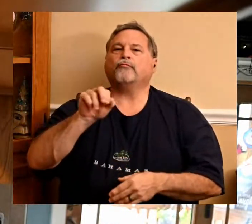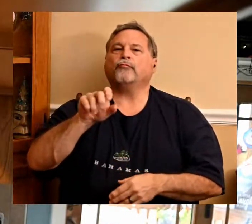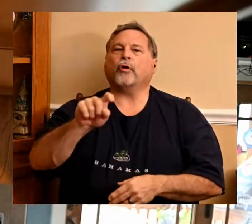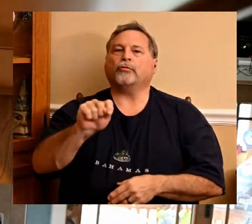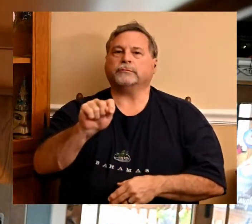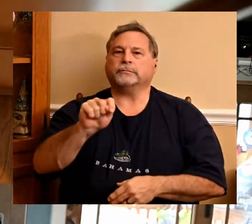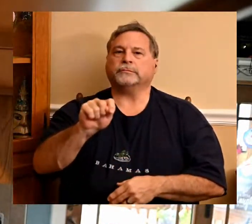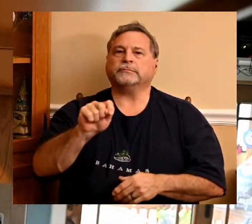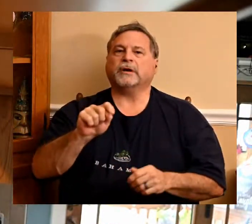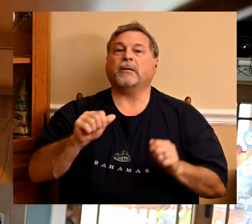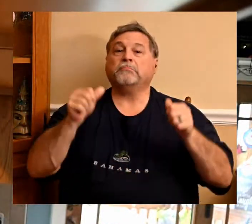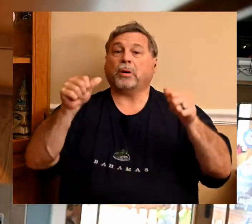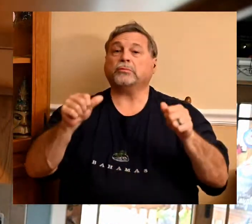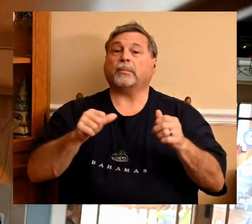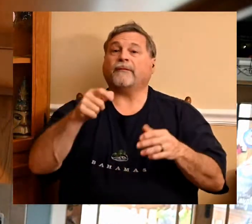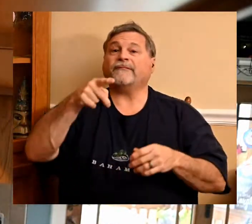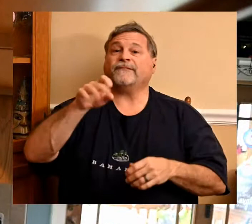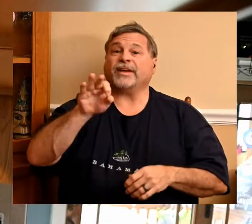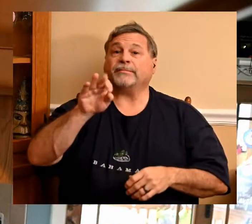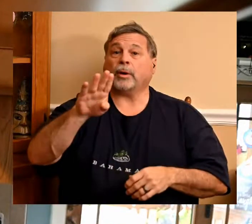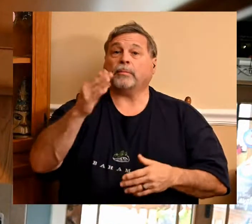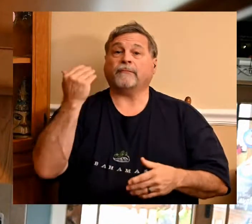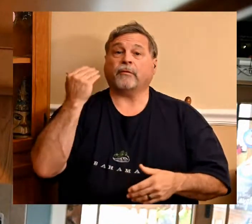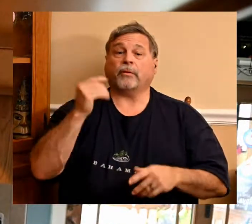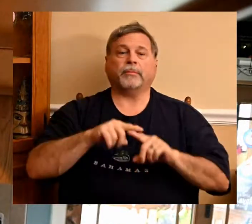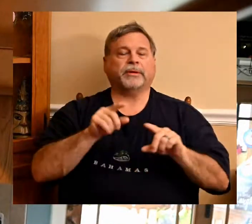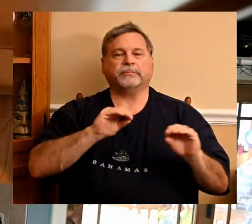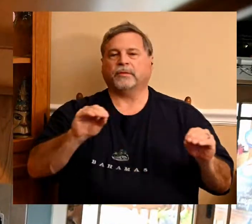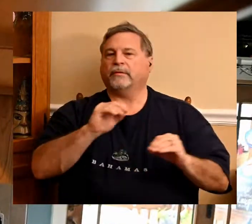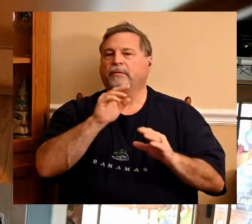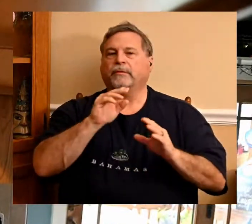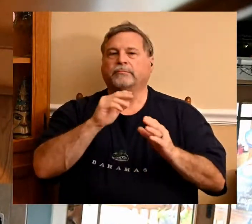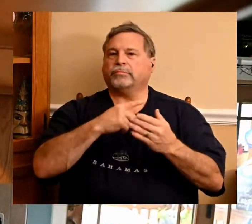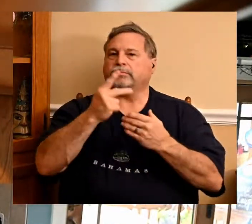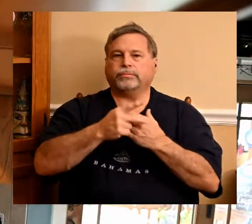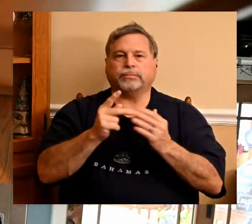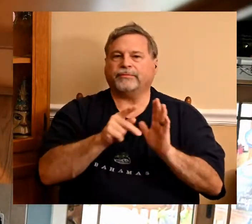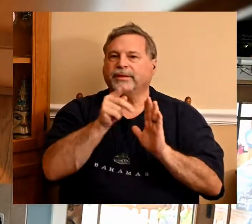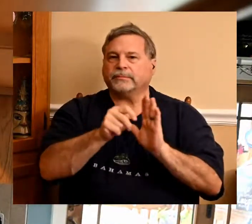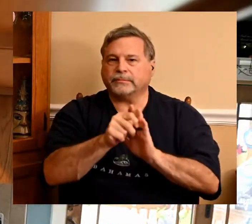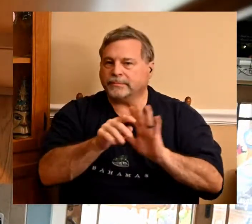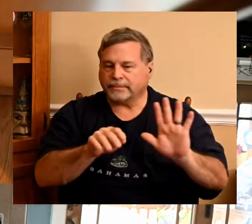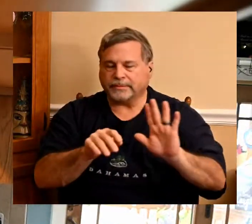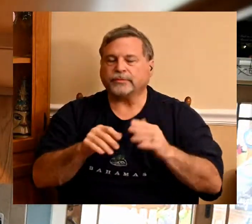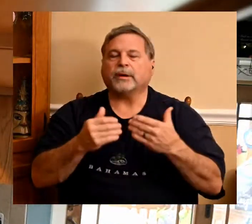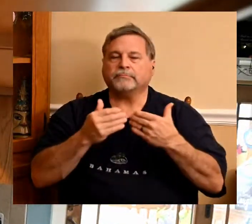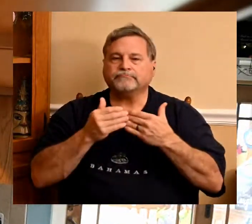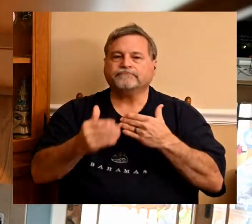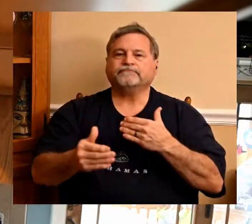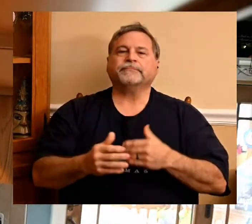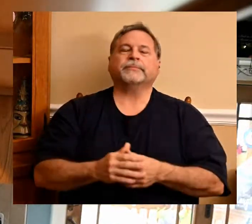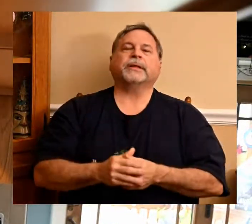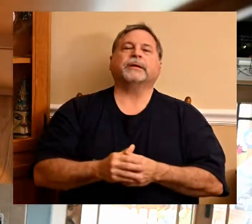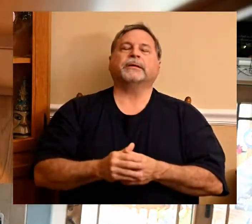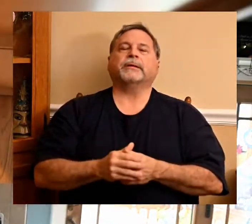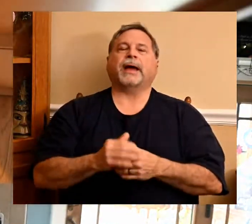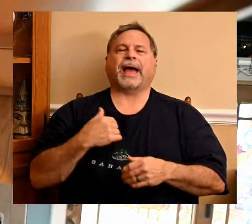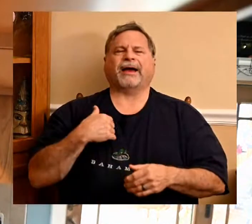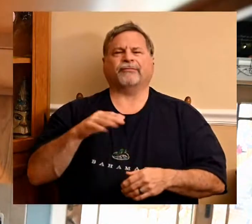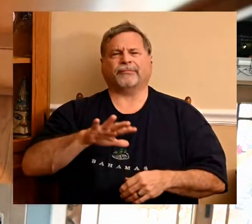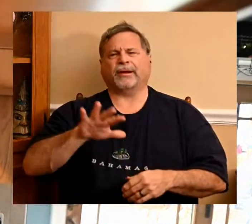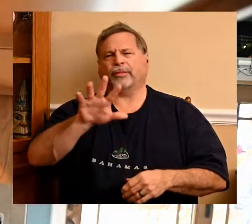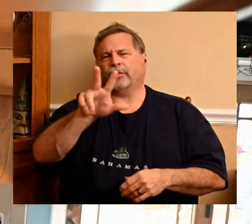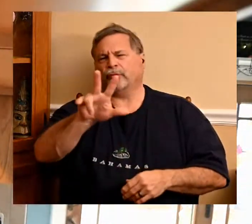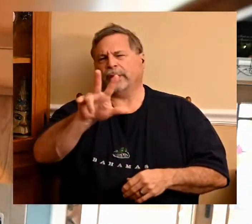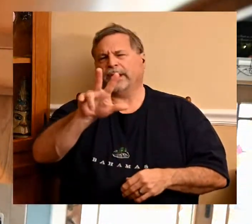I've posted it on Facebook and a couple of things, but I haven't ever done a video, so I thought I'd do one for you right now. Now what I have is about